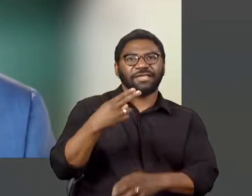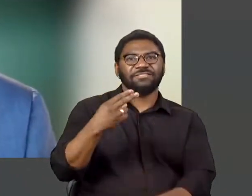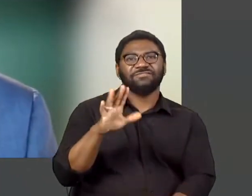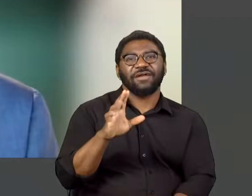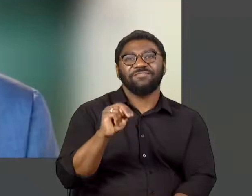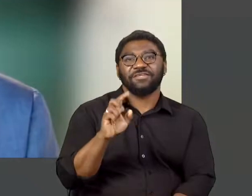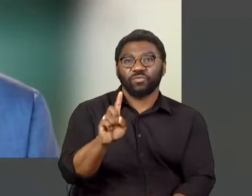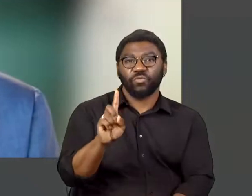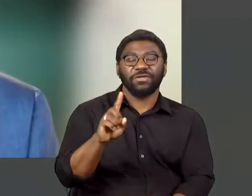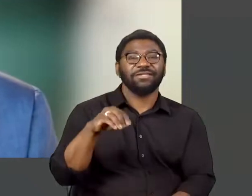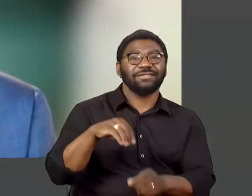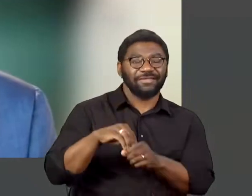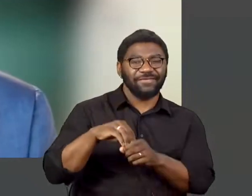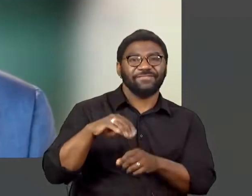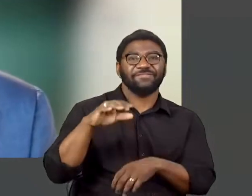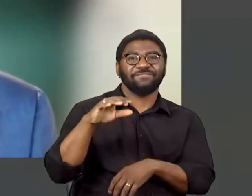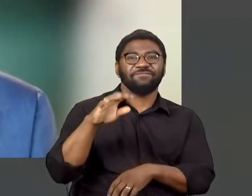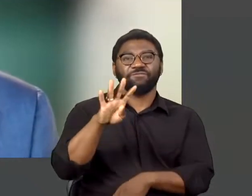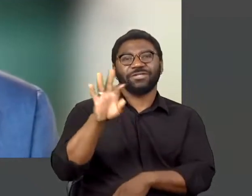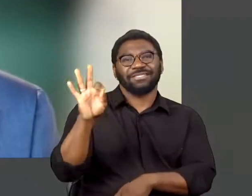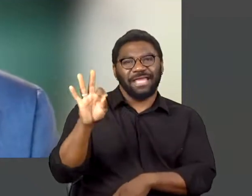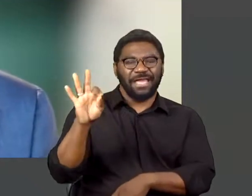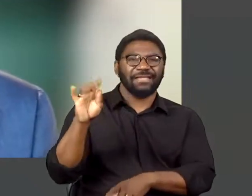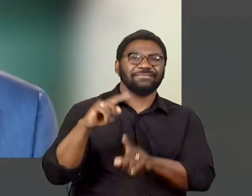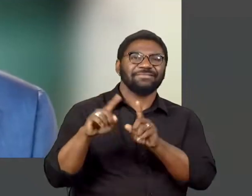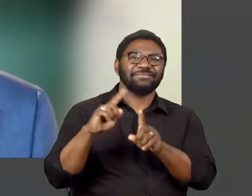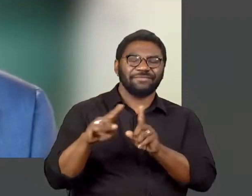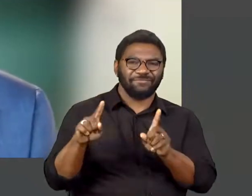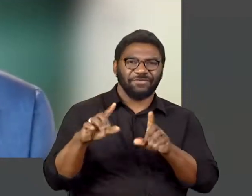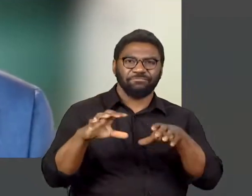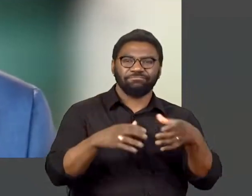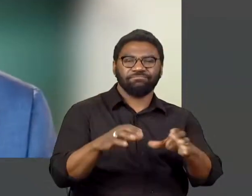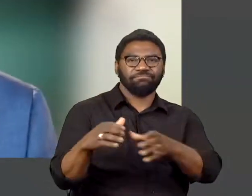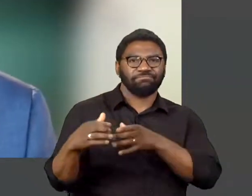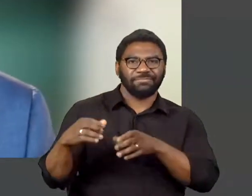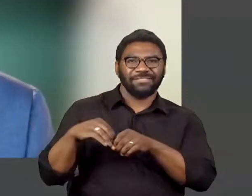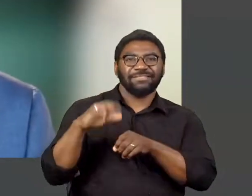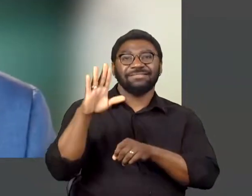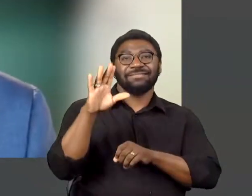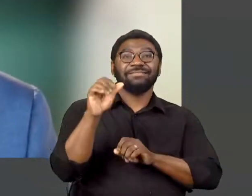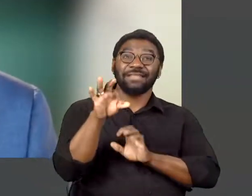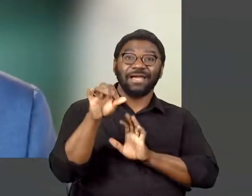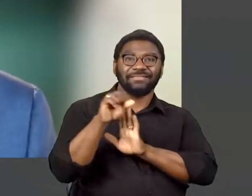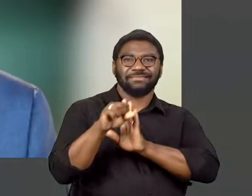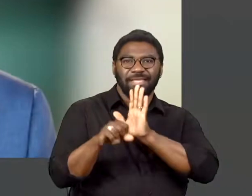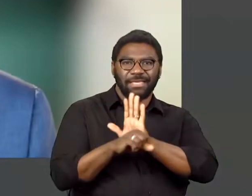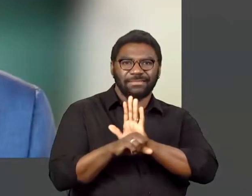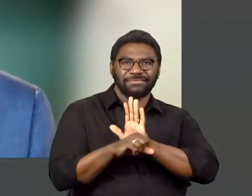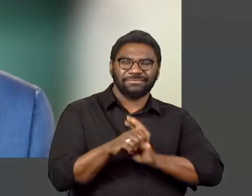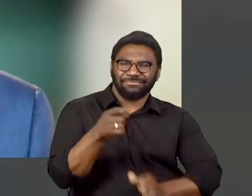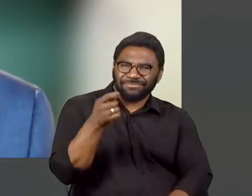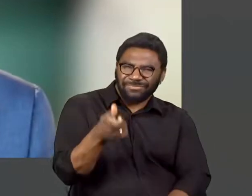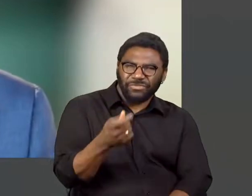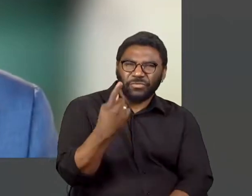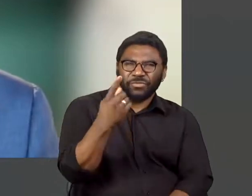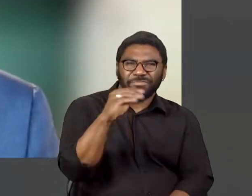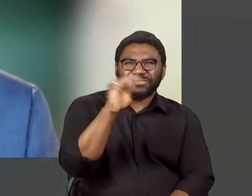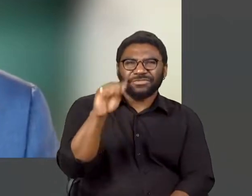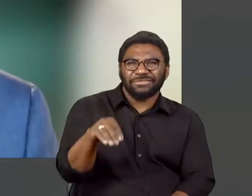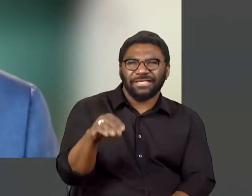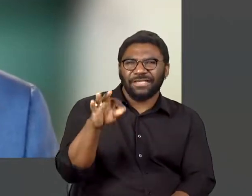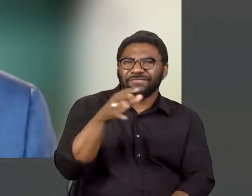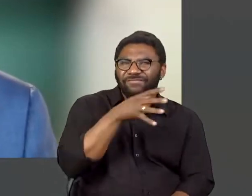in 9 states. To put that into perspective, that's around 1% of dairy farms in the affected states and